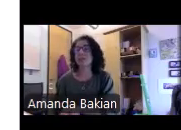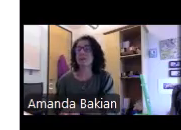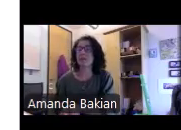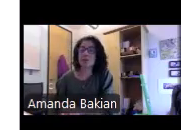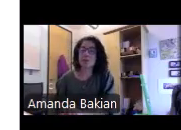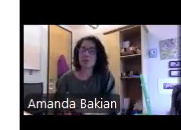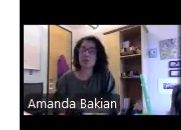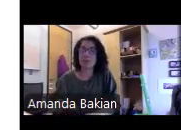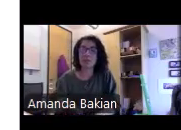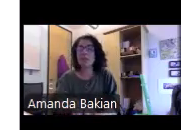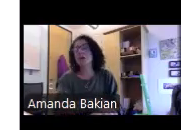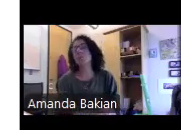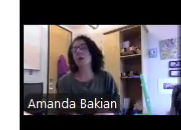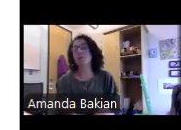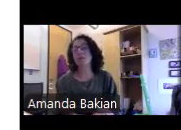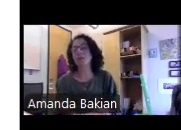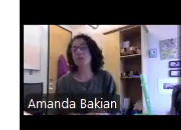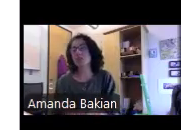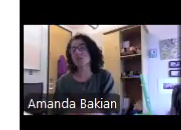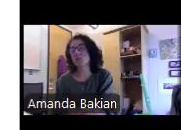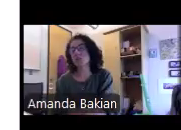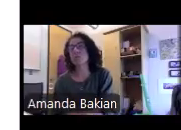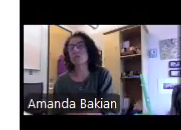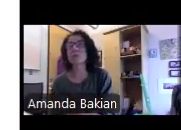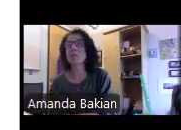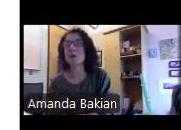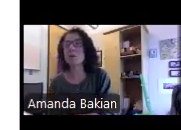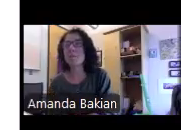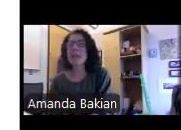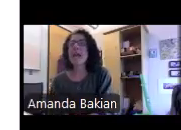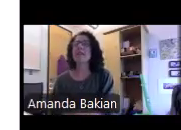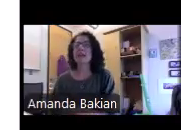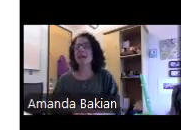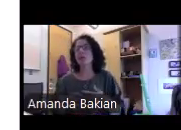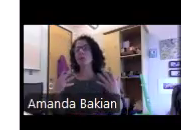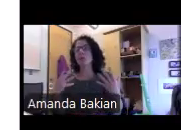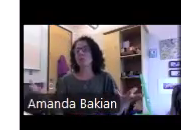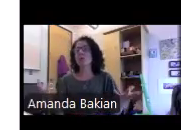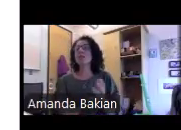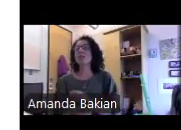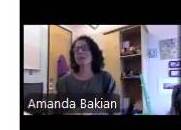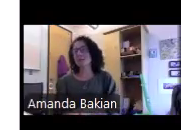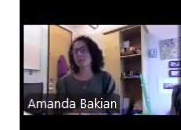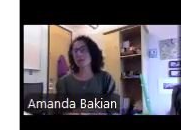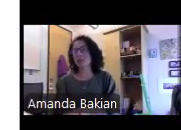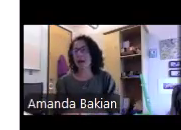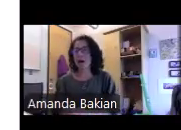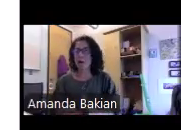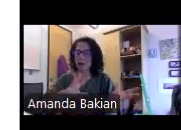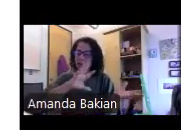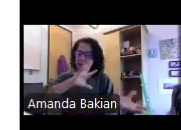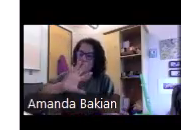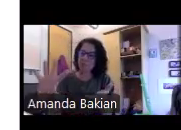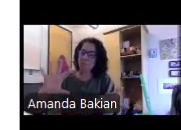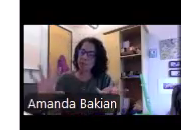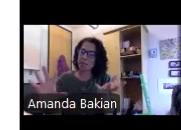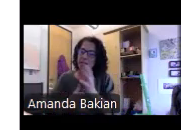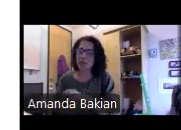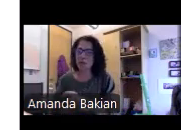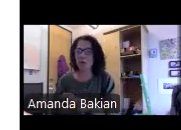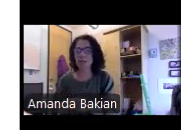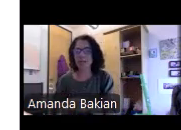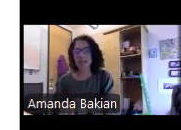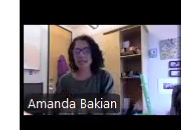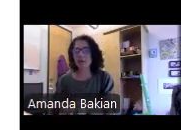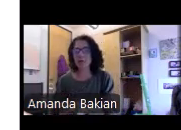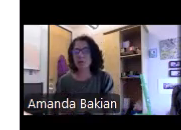awareness in for certain populations and certain groups of people. And then we're really, now at this point